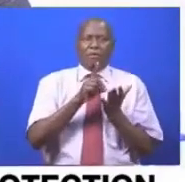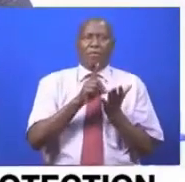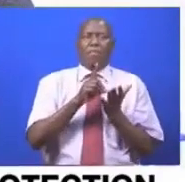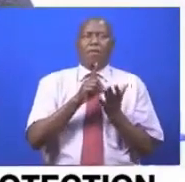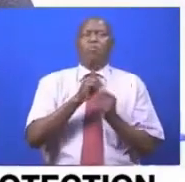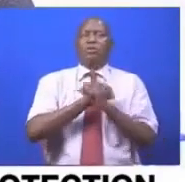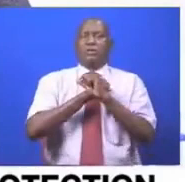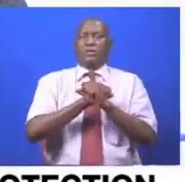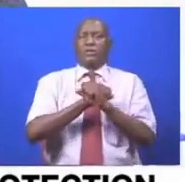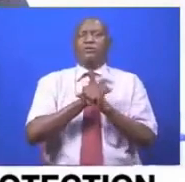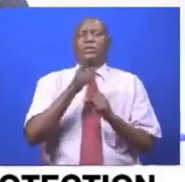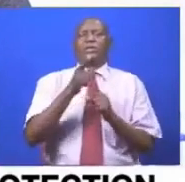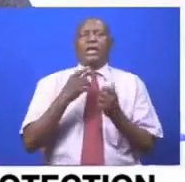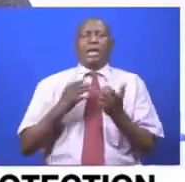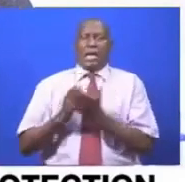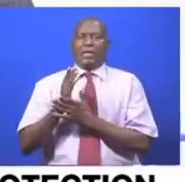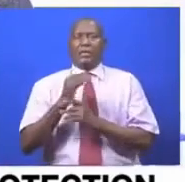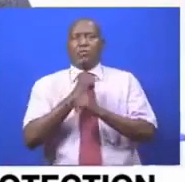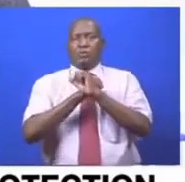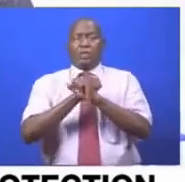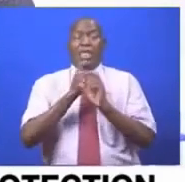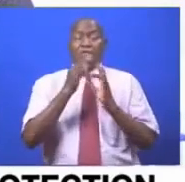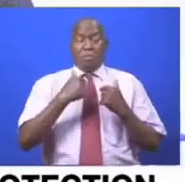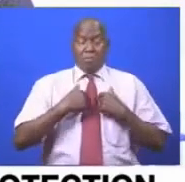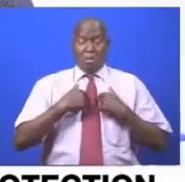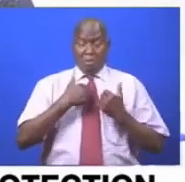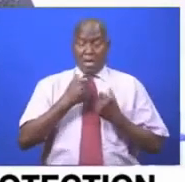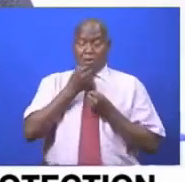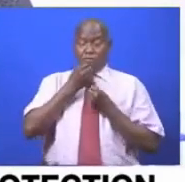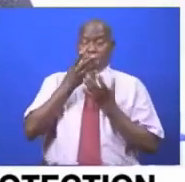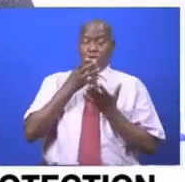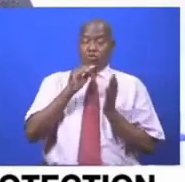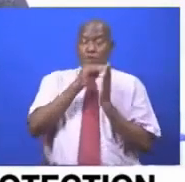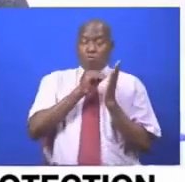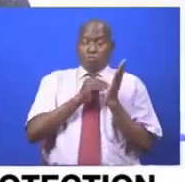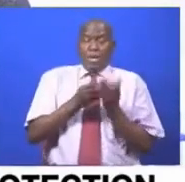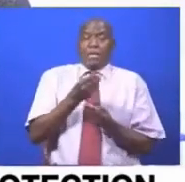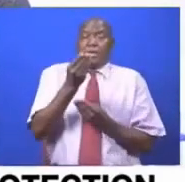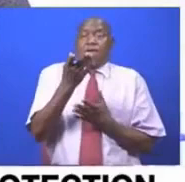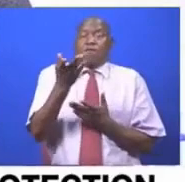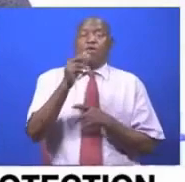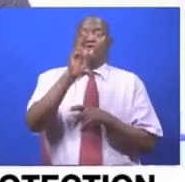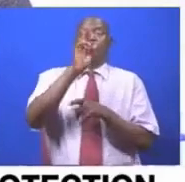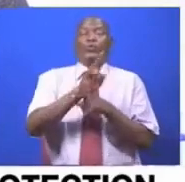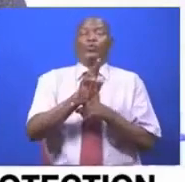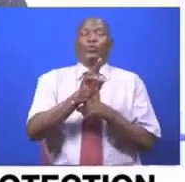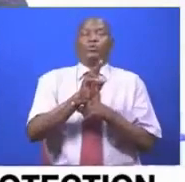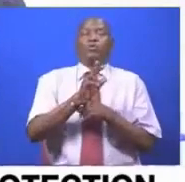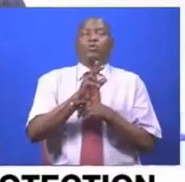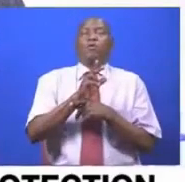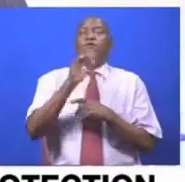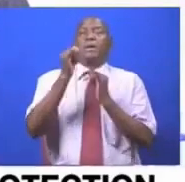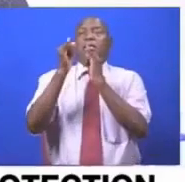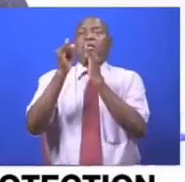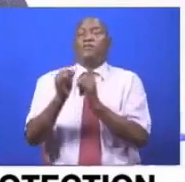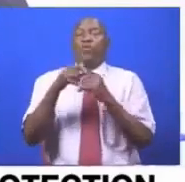to privacy, such that if I give my data for a particular use by a certain individual